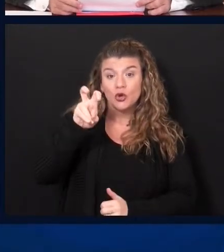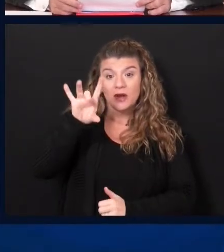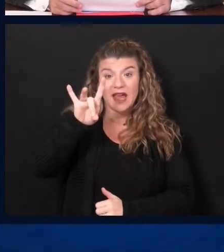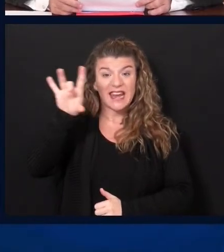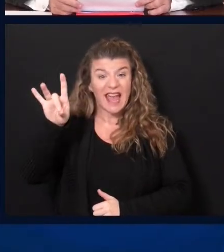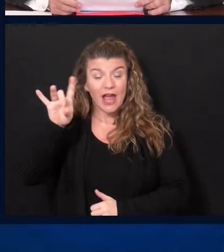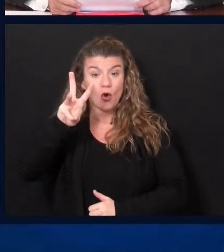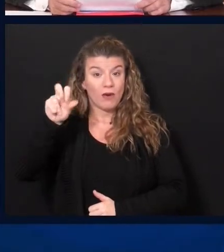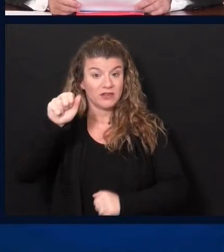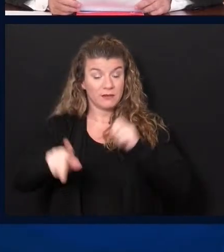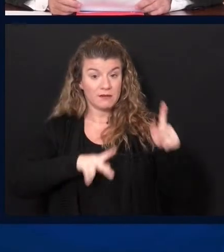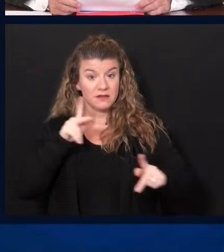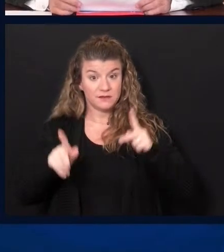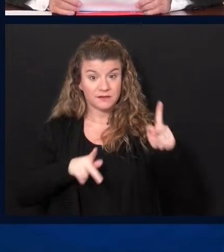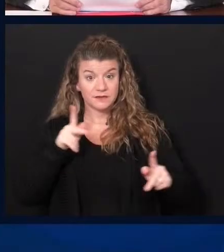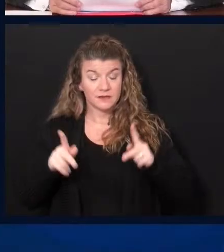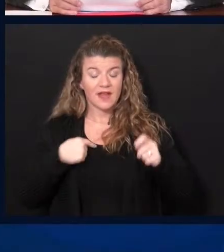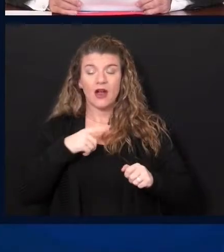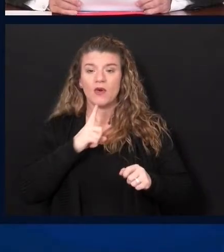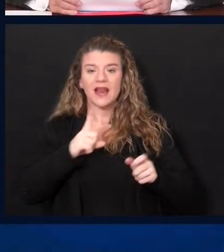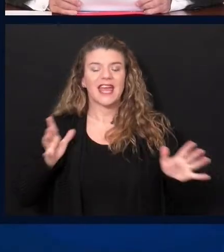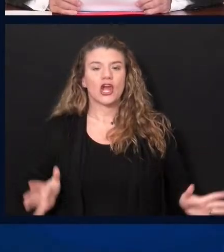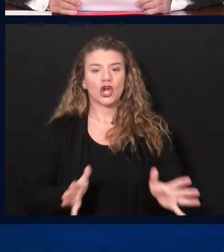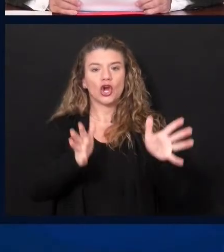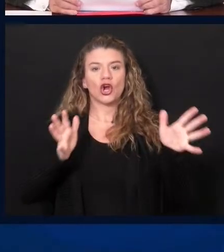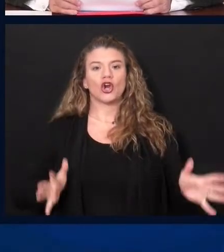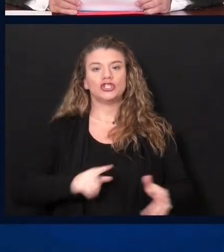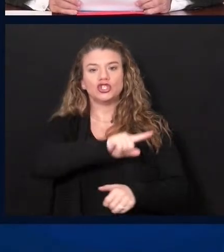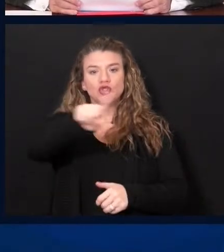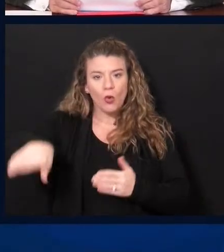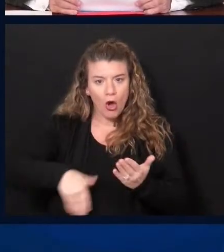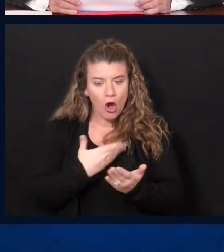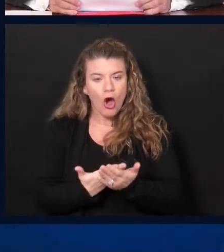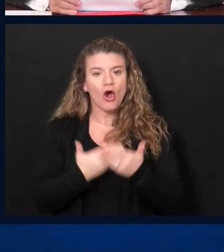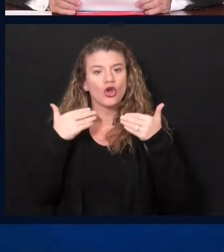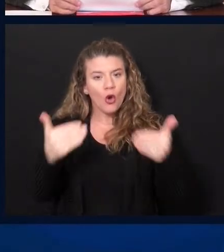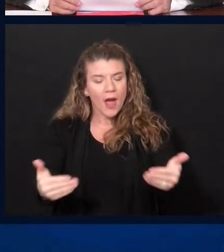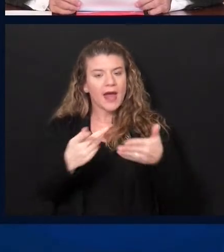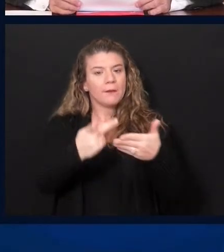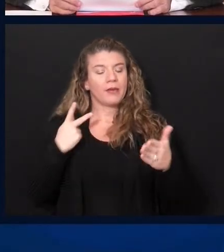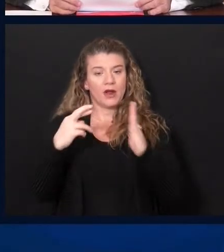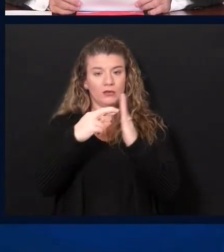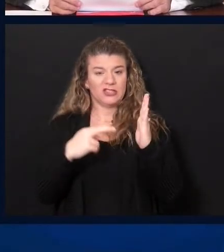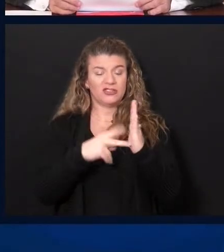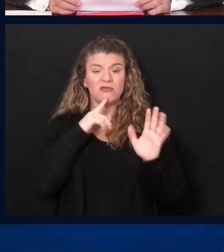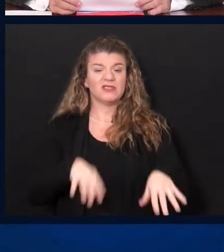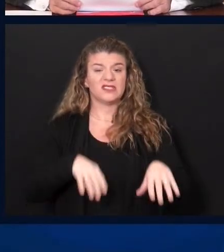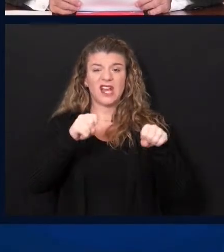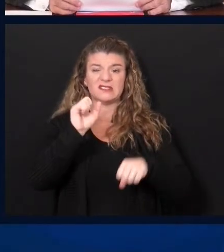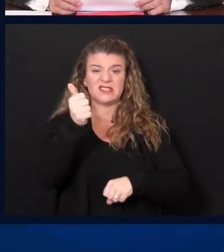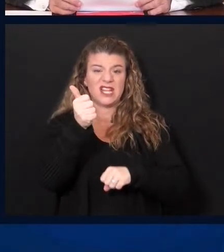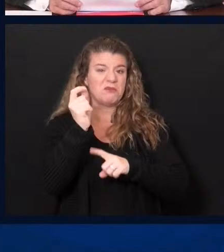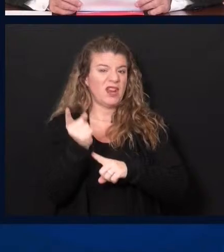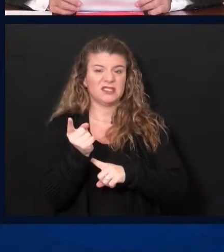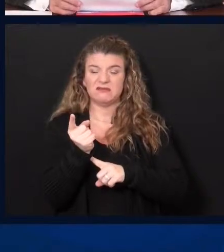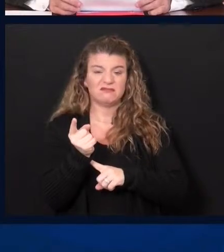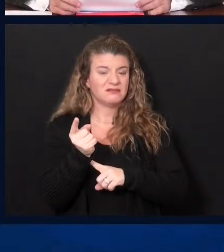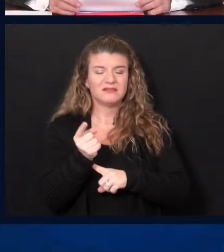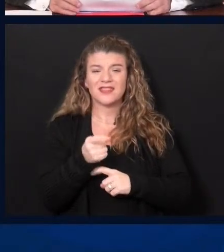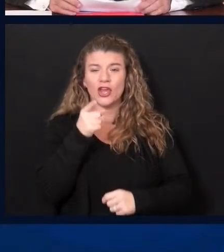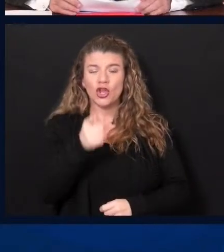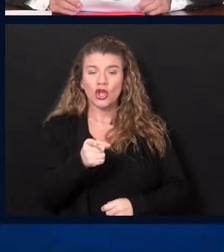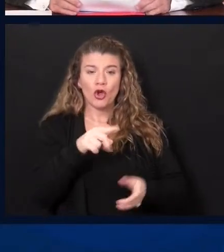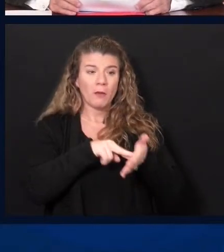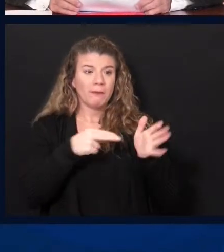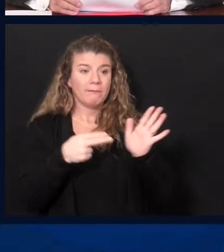156,288 West Virginians. I encourage all West Virginians to pre-register. It takes about 10 minutes. You will not